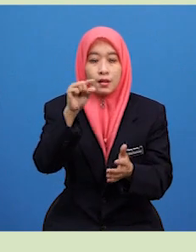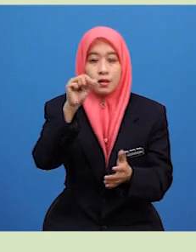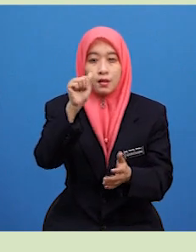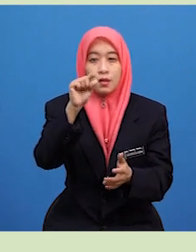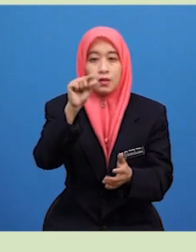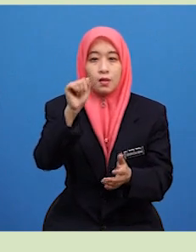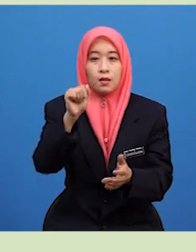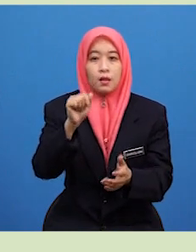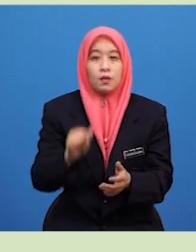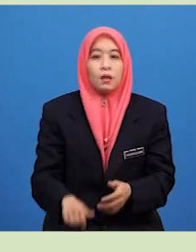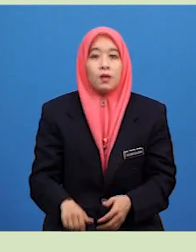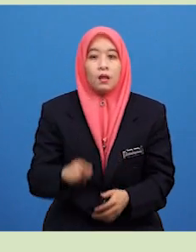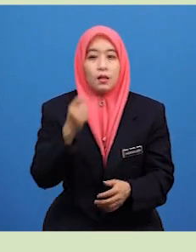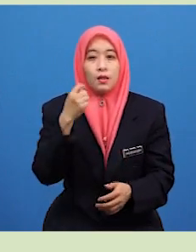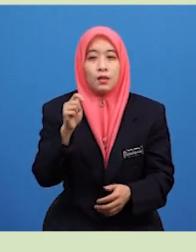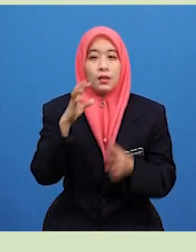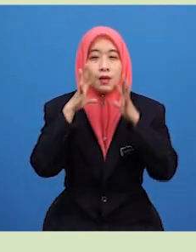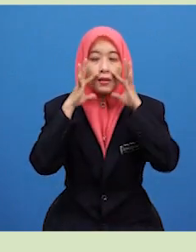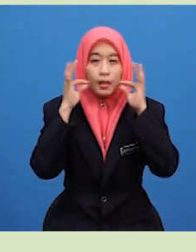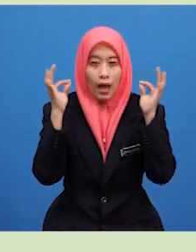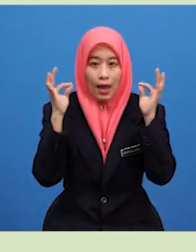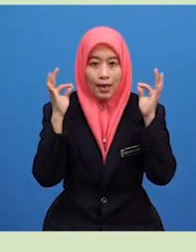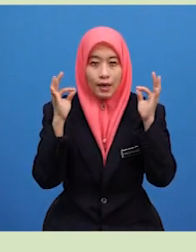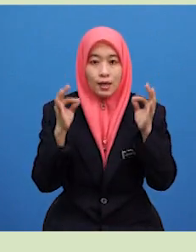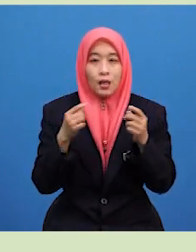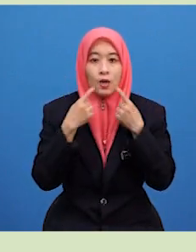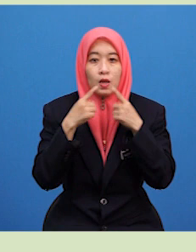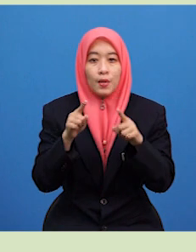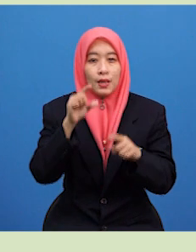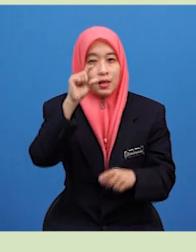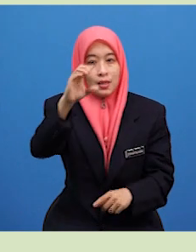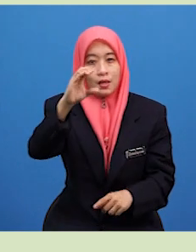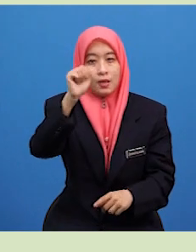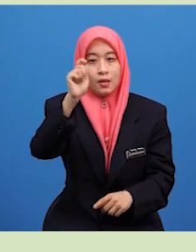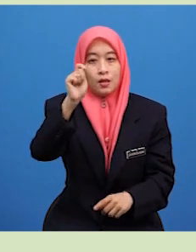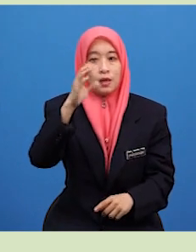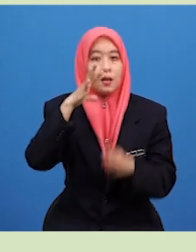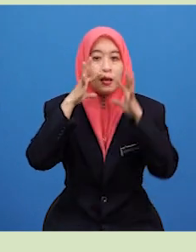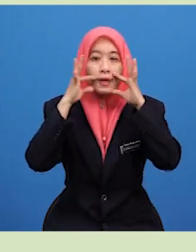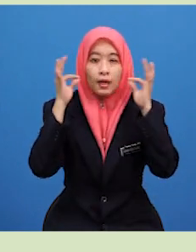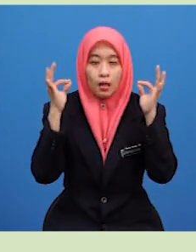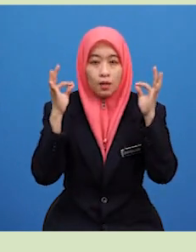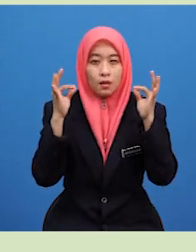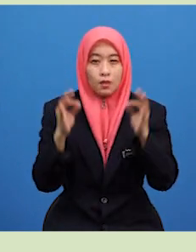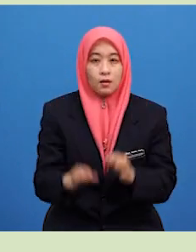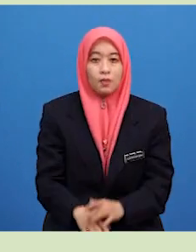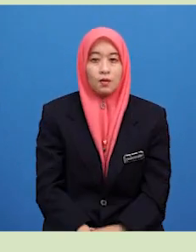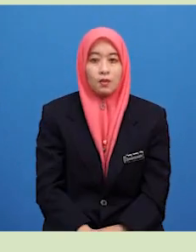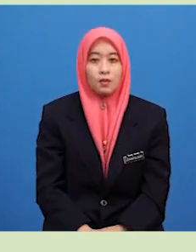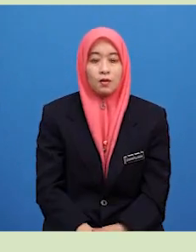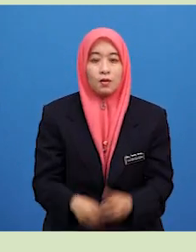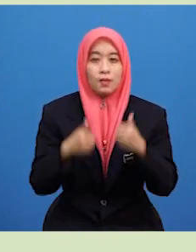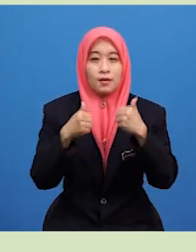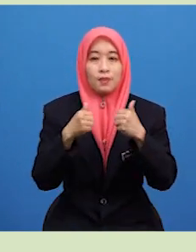Gaga, the cat. So the answer is cat. I'm sure you are doing a wonderful job there.